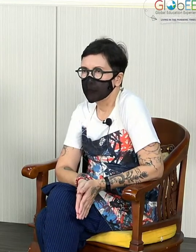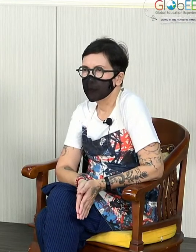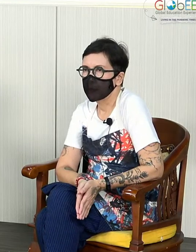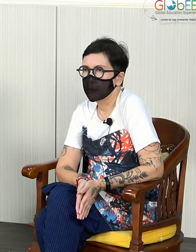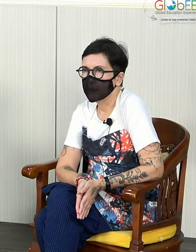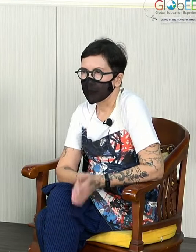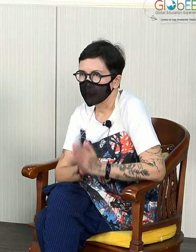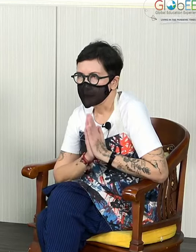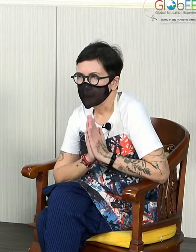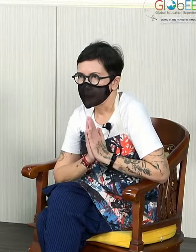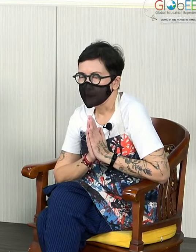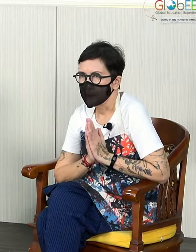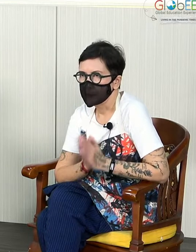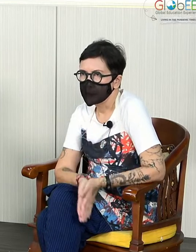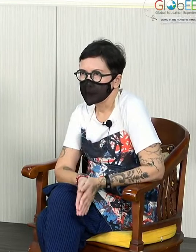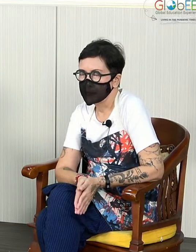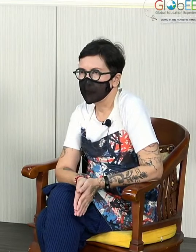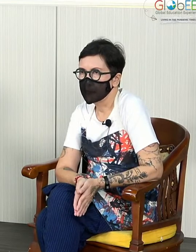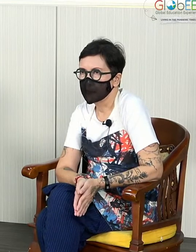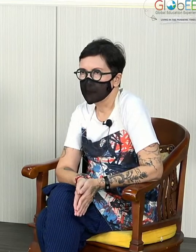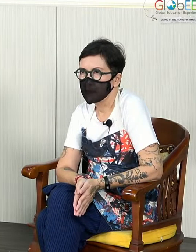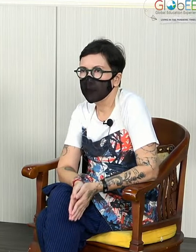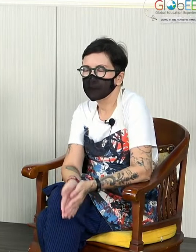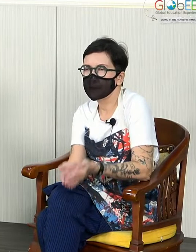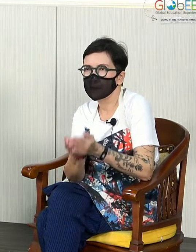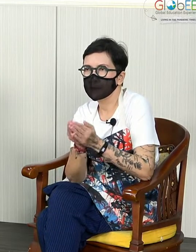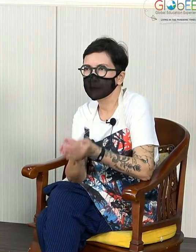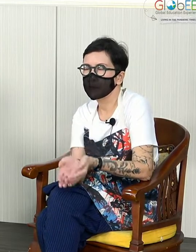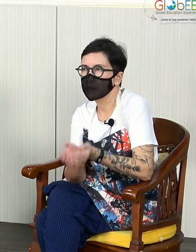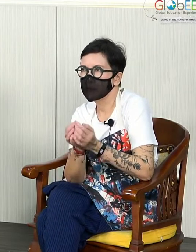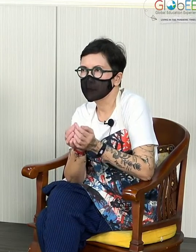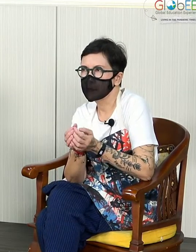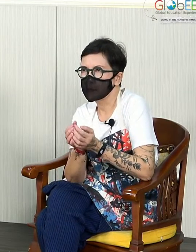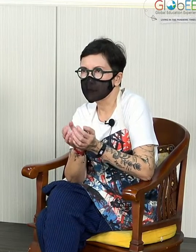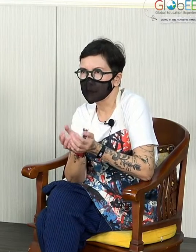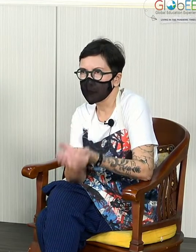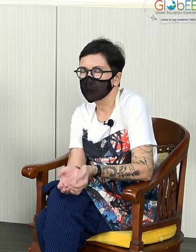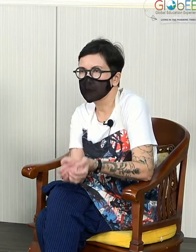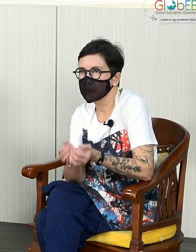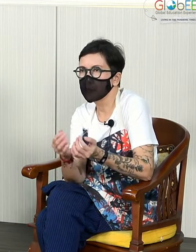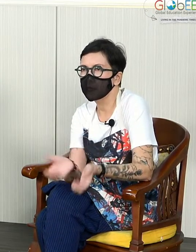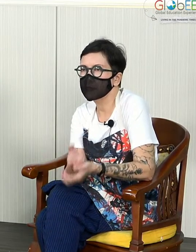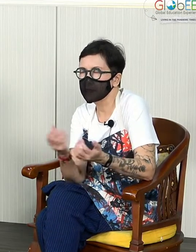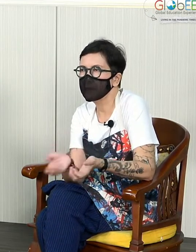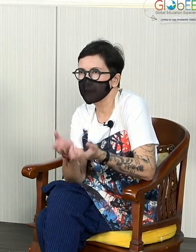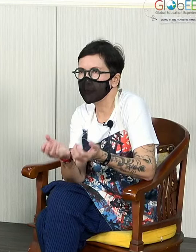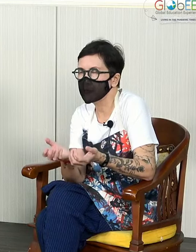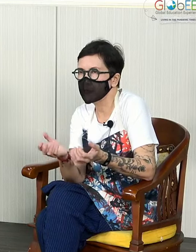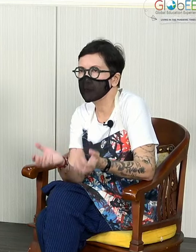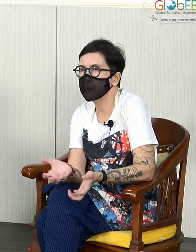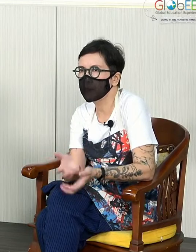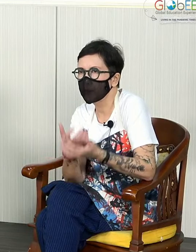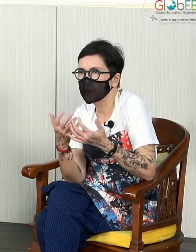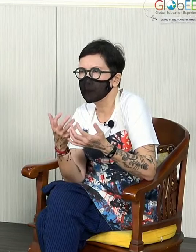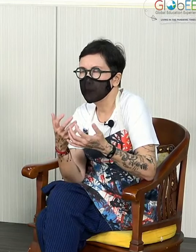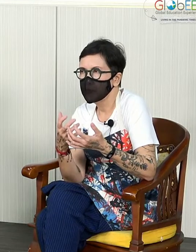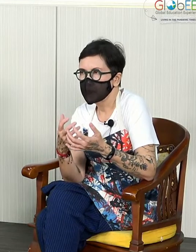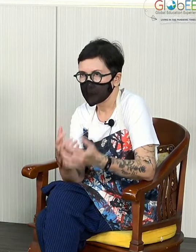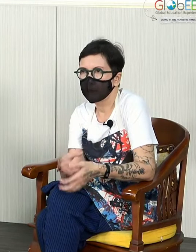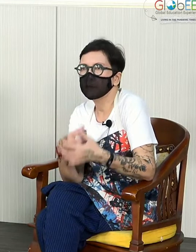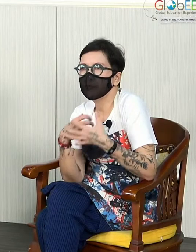As Pak Stefanus said, you have to start to cultivate, to